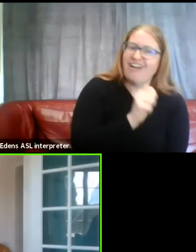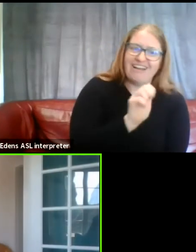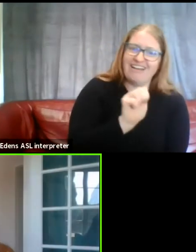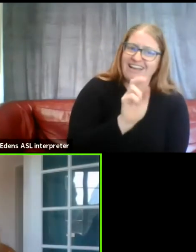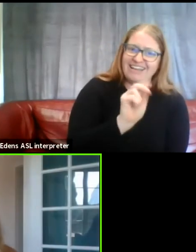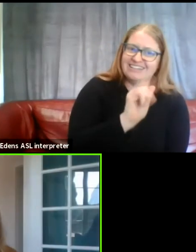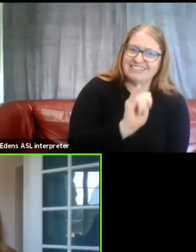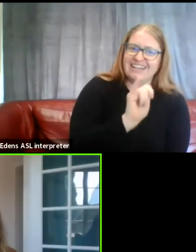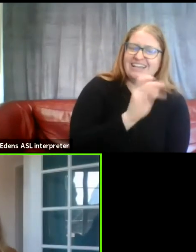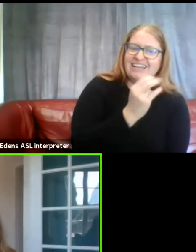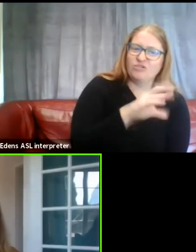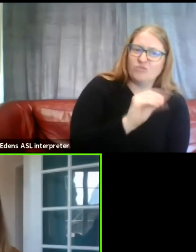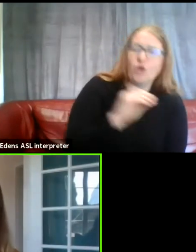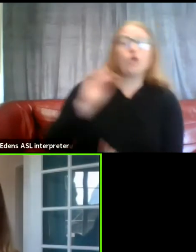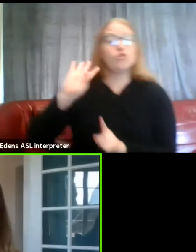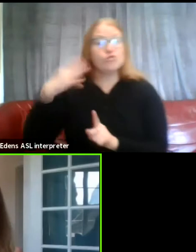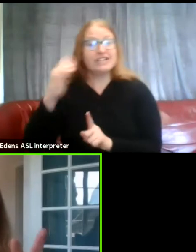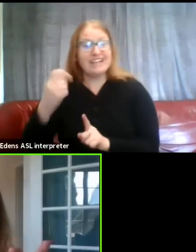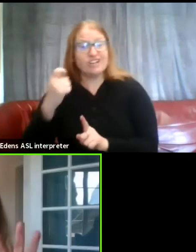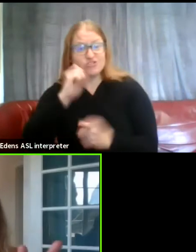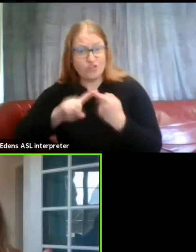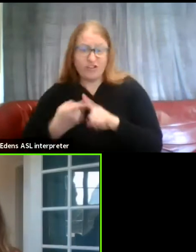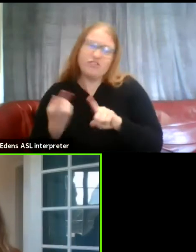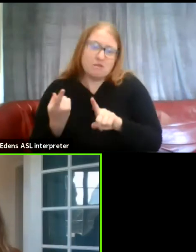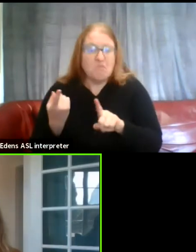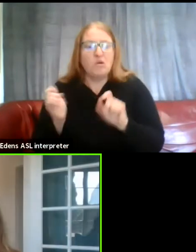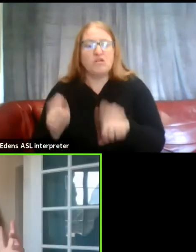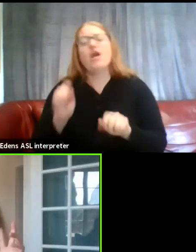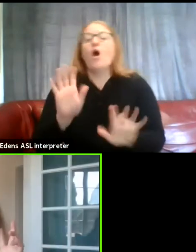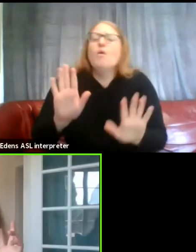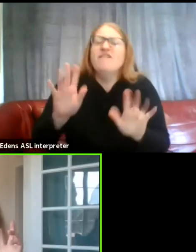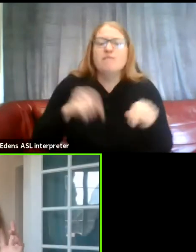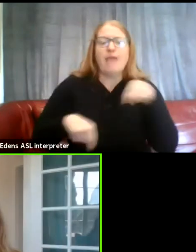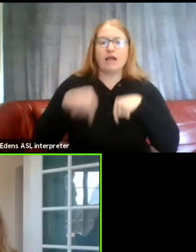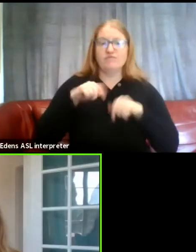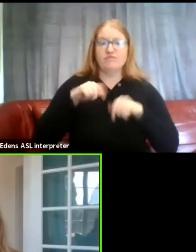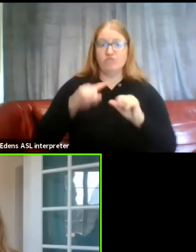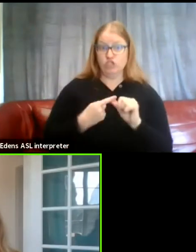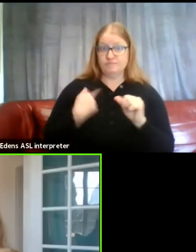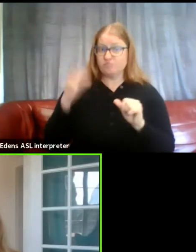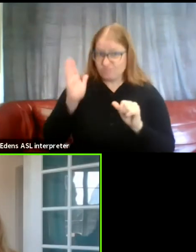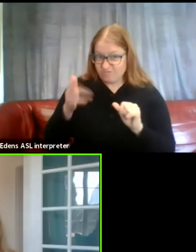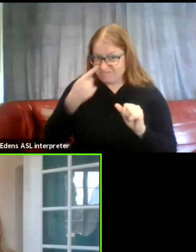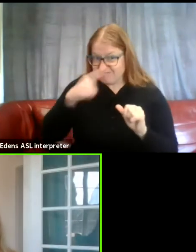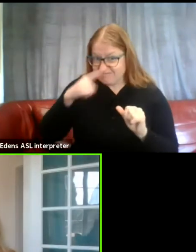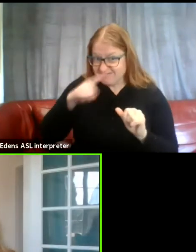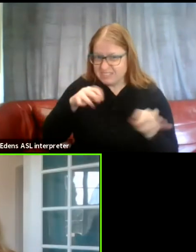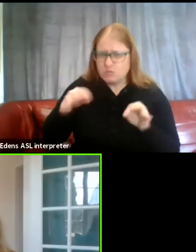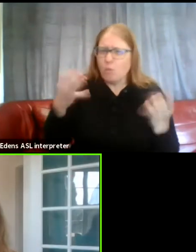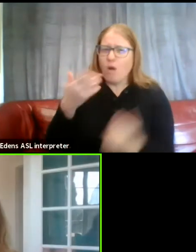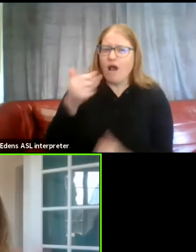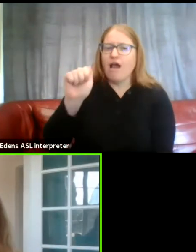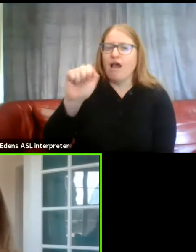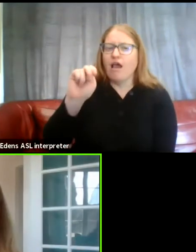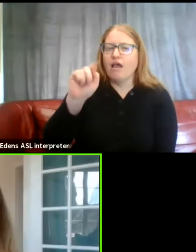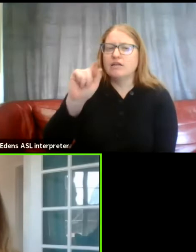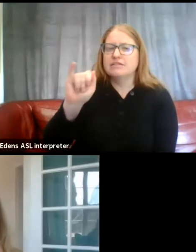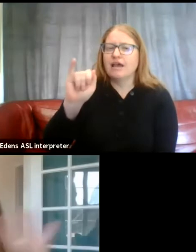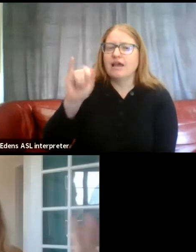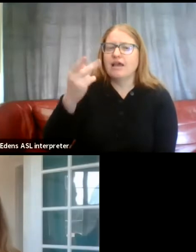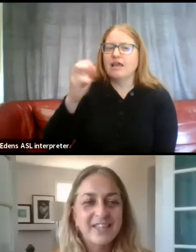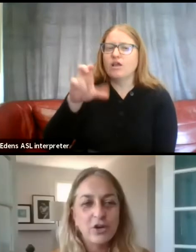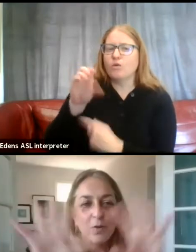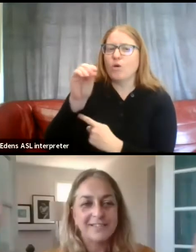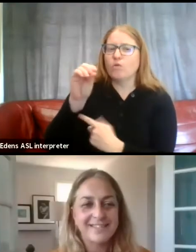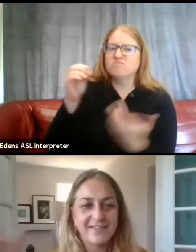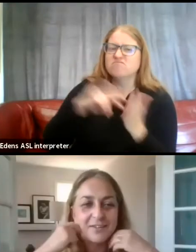an anti-hero. She's somebody. Let's talk about first, just really quickly, will you explain to the audience, what is an anti-hero? Before we, I